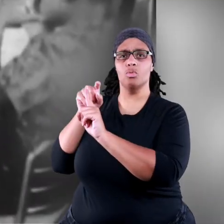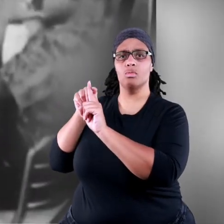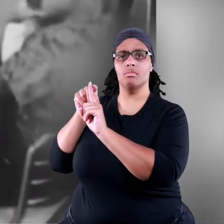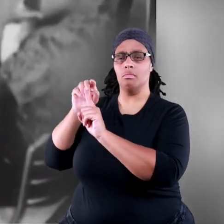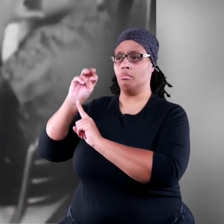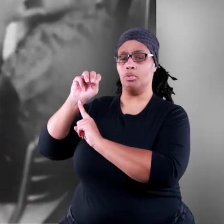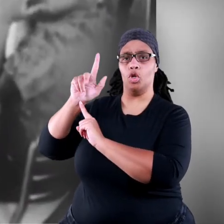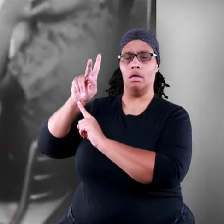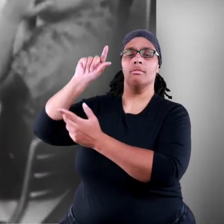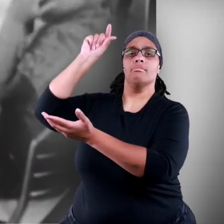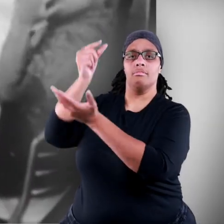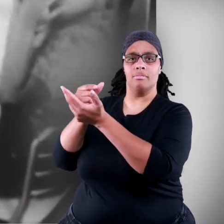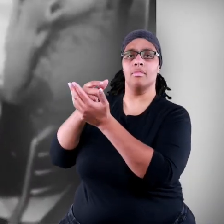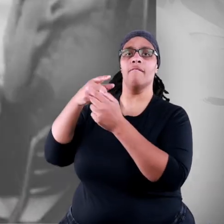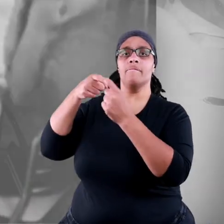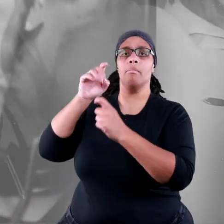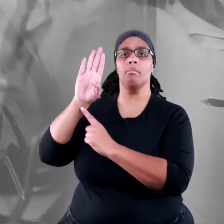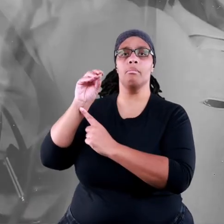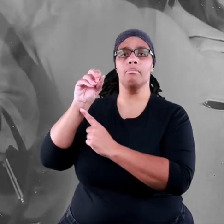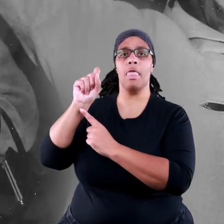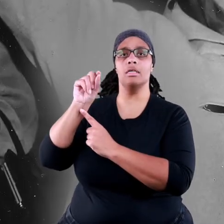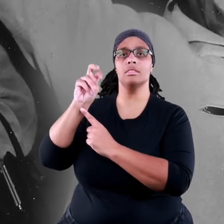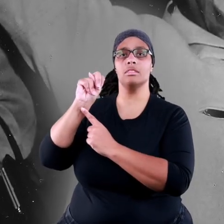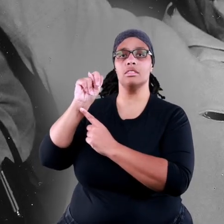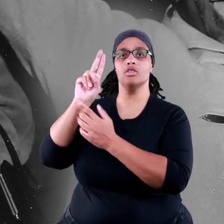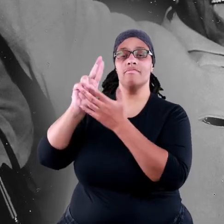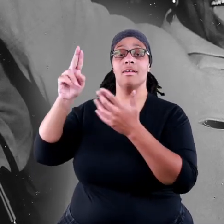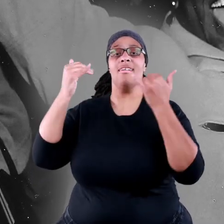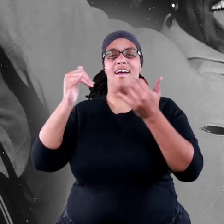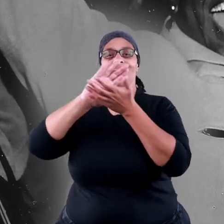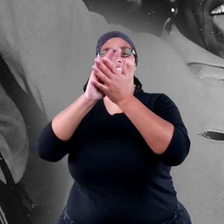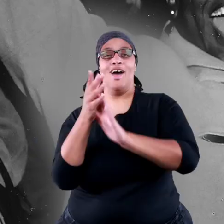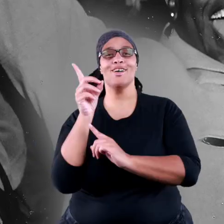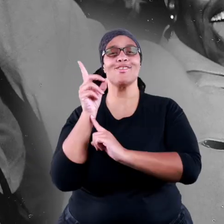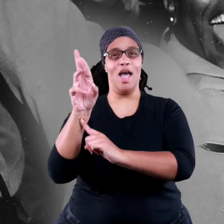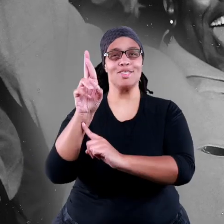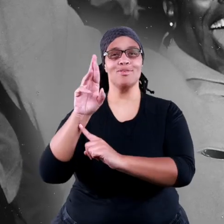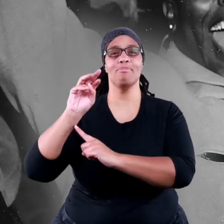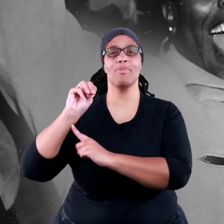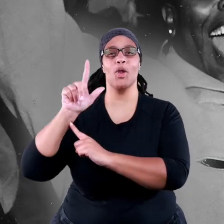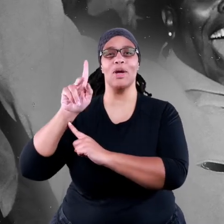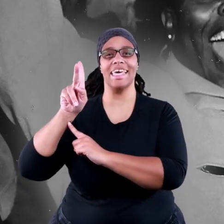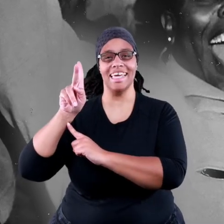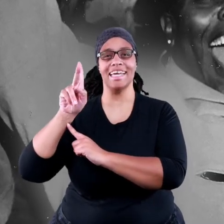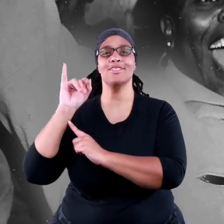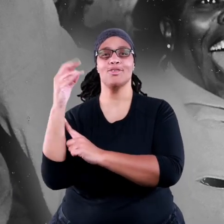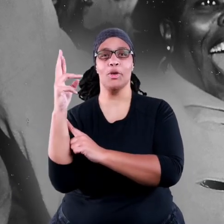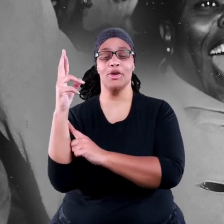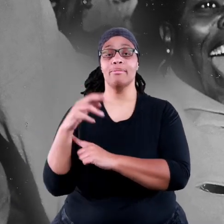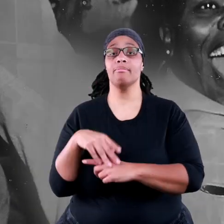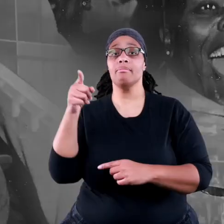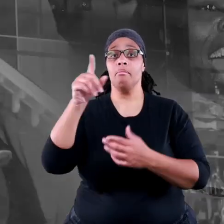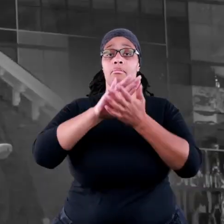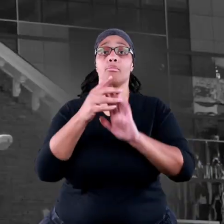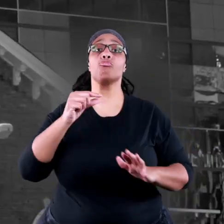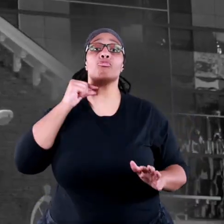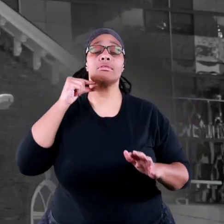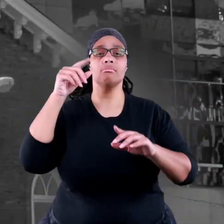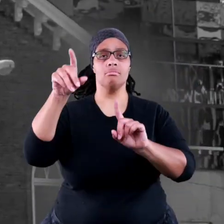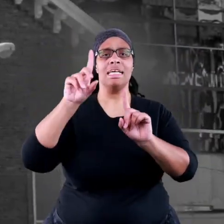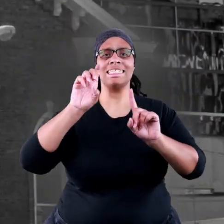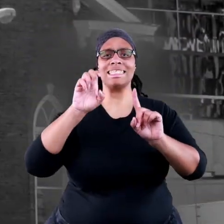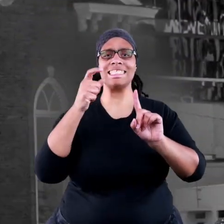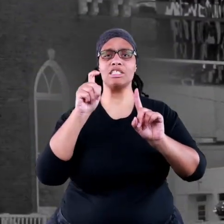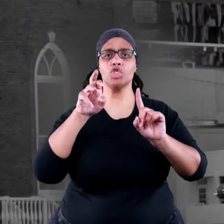years old, Martin graduated from Boston University and became Dr. Martin Luther King Jr. He would